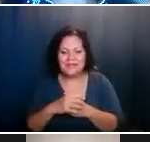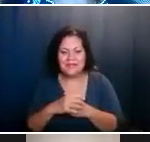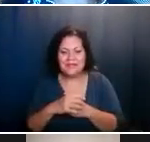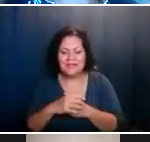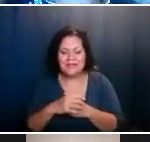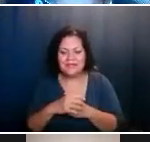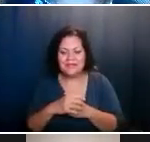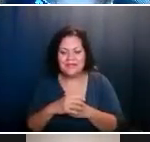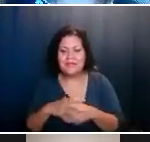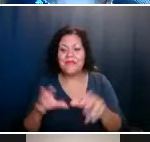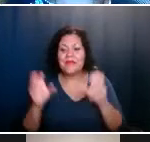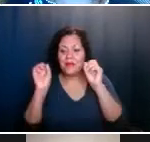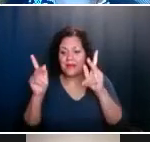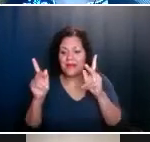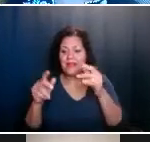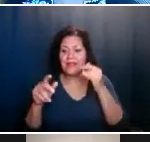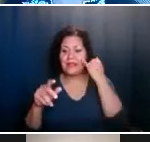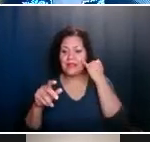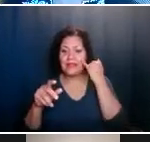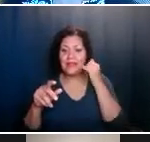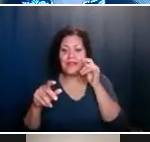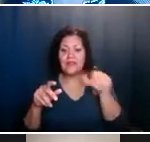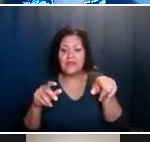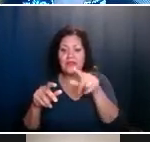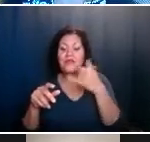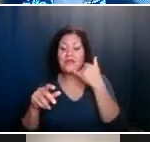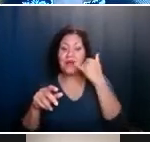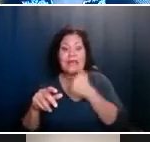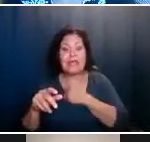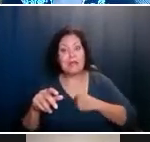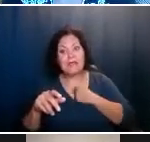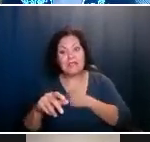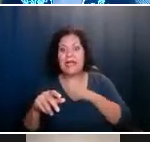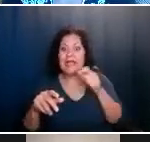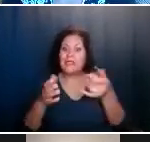Okay, if that was you calling, I apologize. I had to hang up on you.